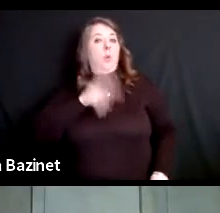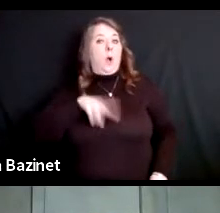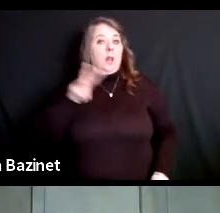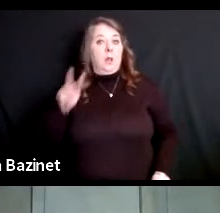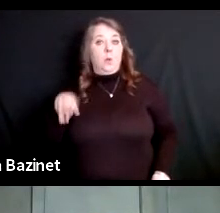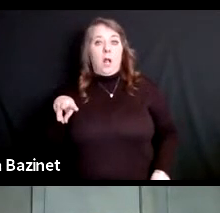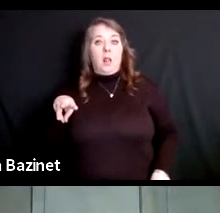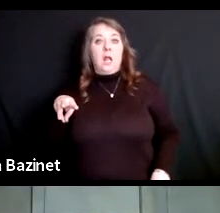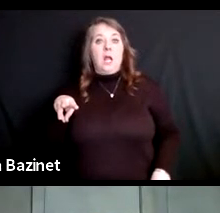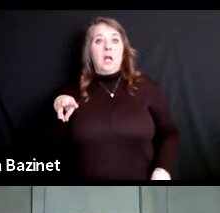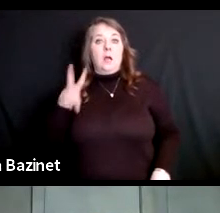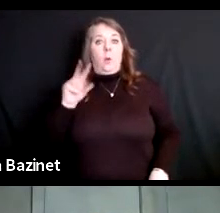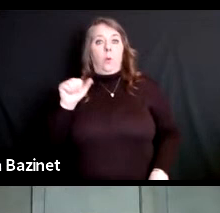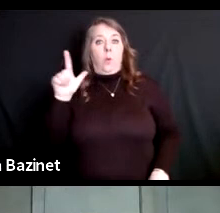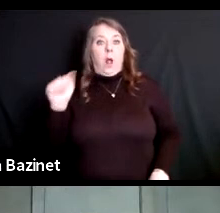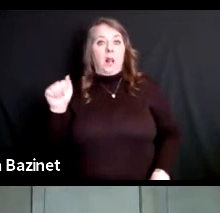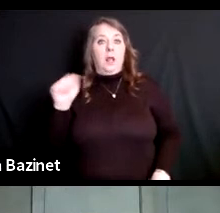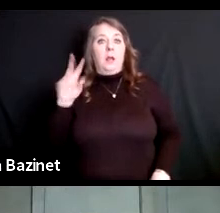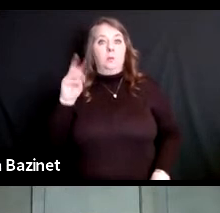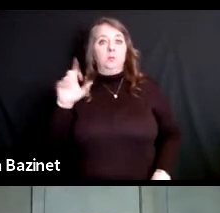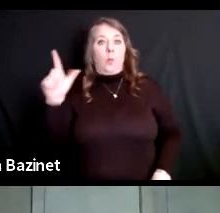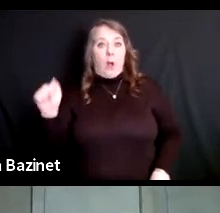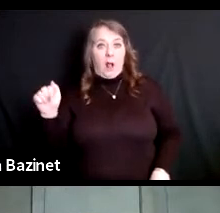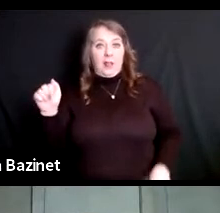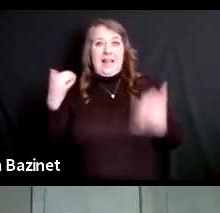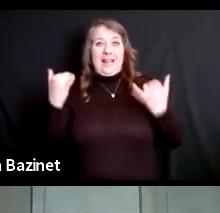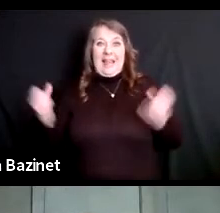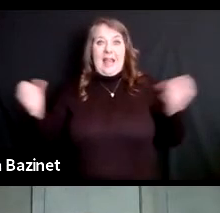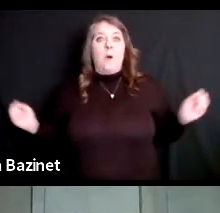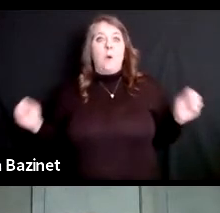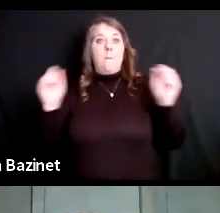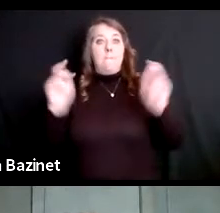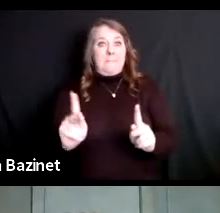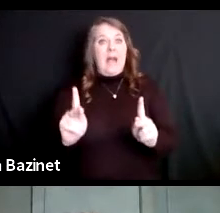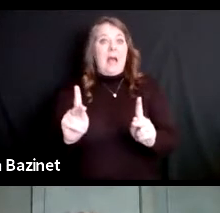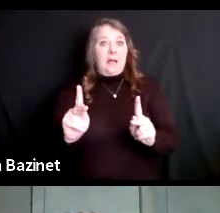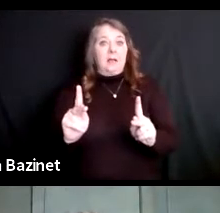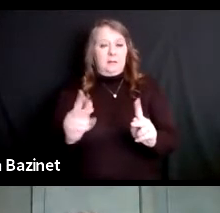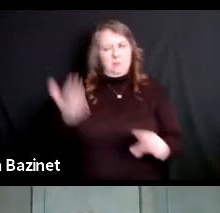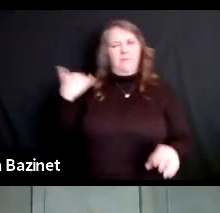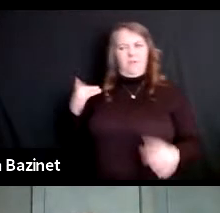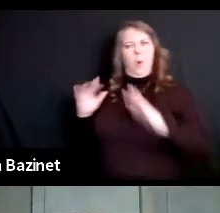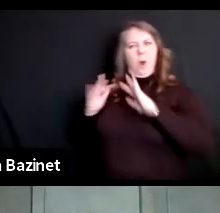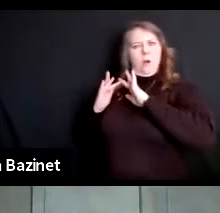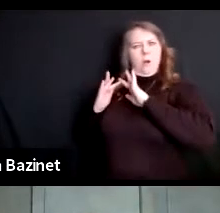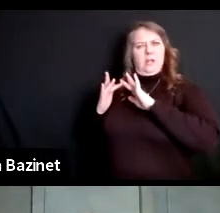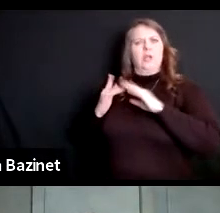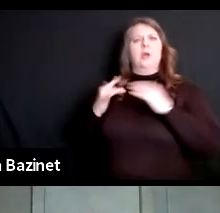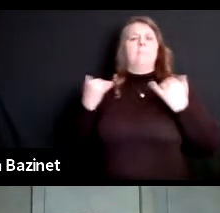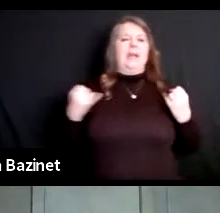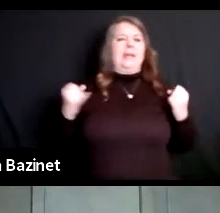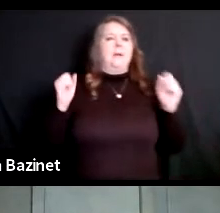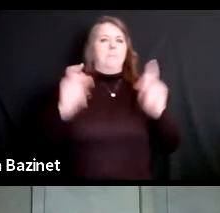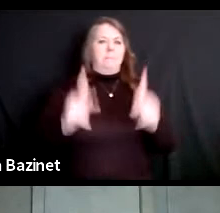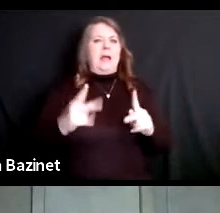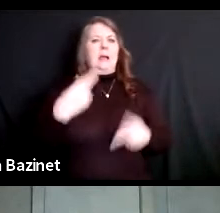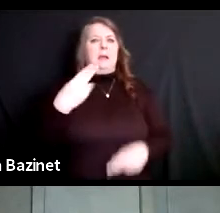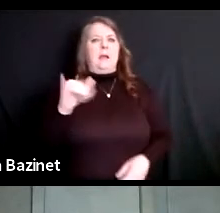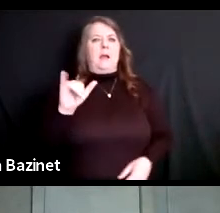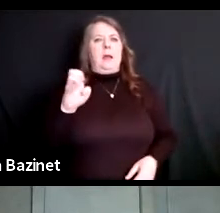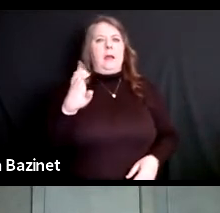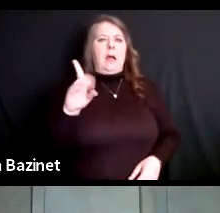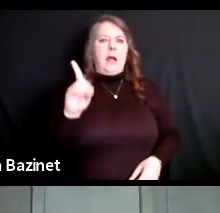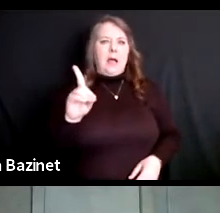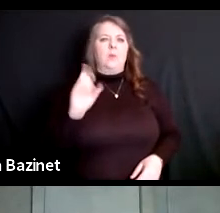now, who did go back virtual, is now returning to in hybrid or in-person instruction